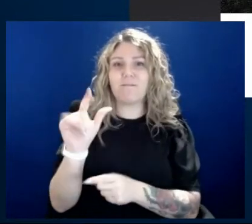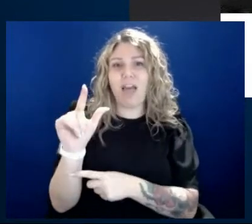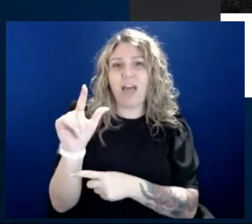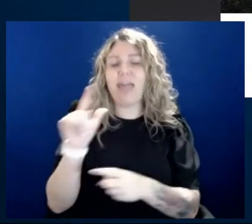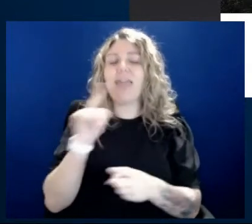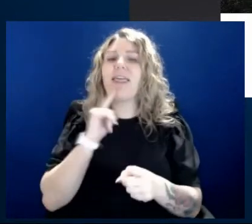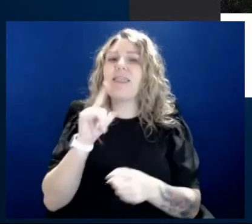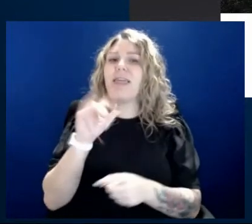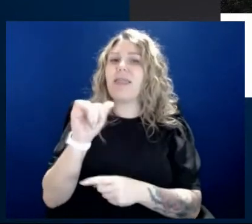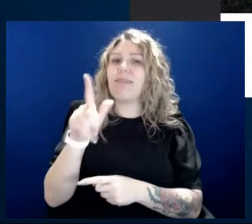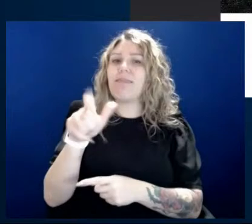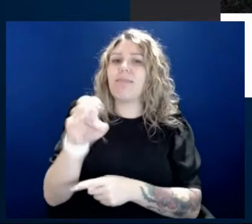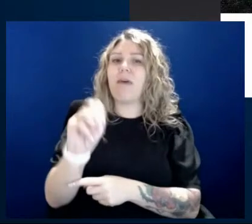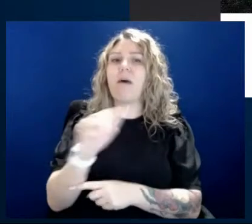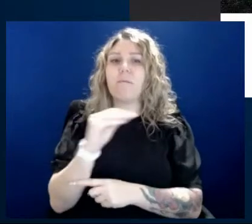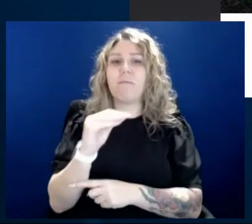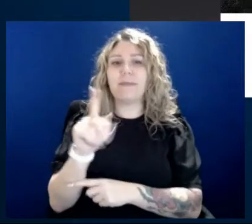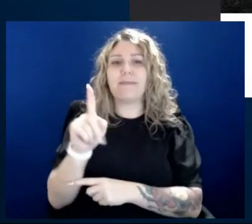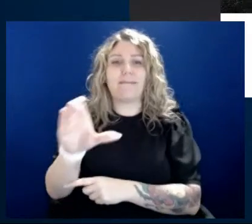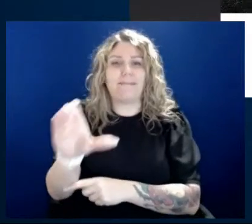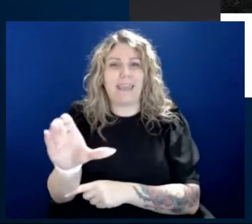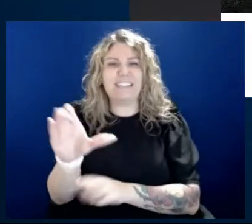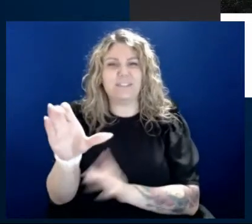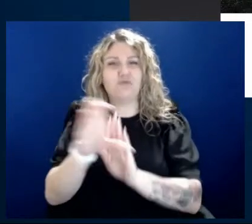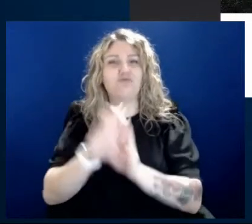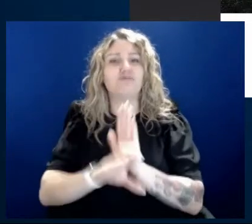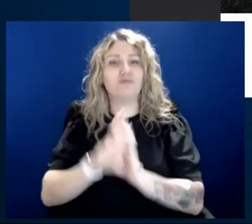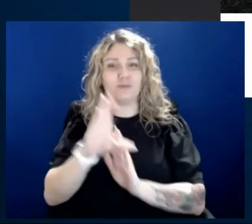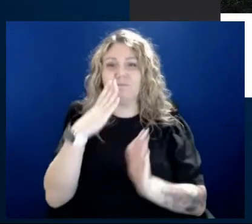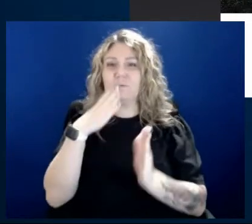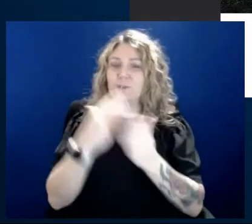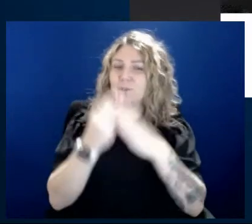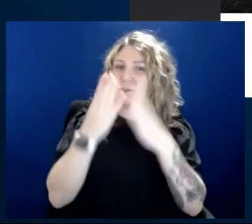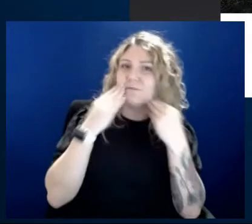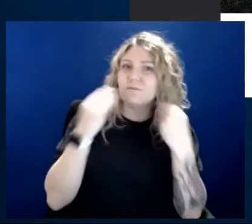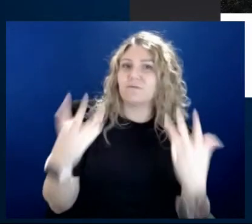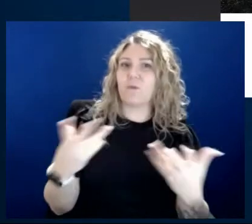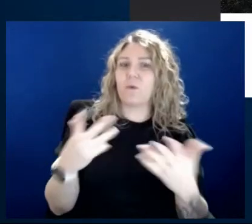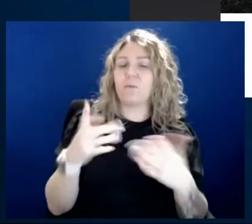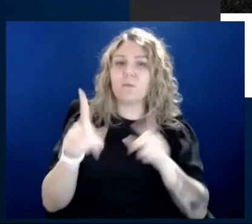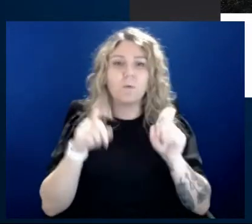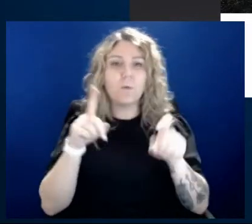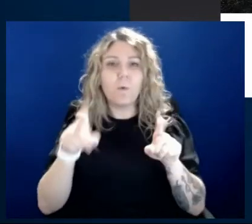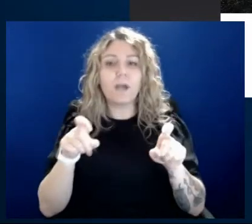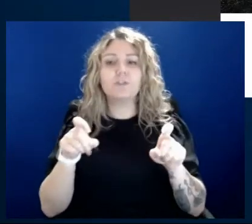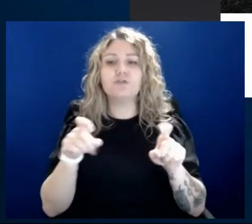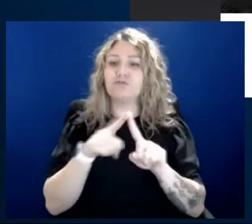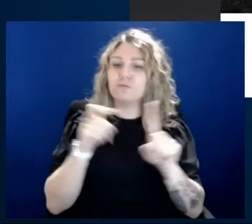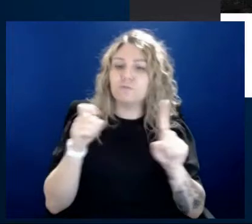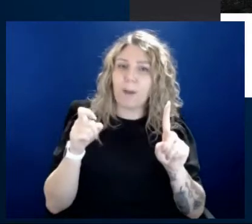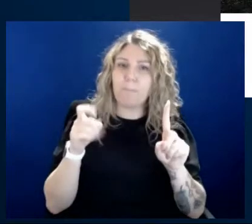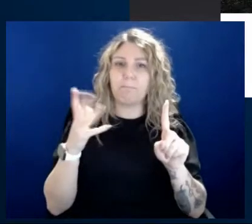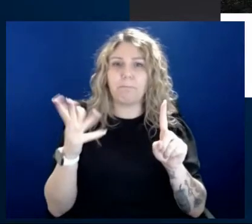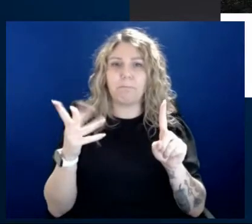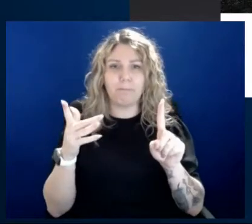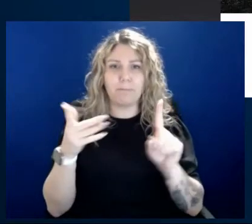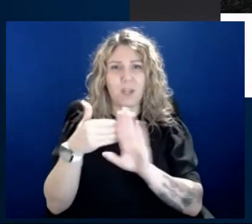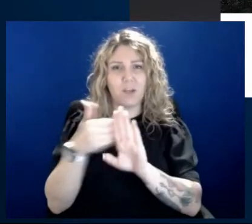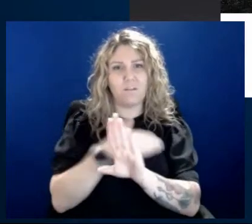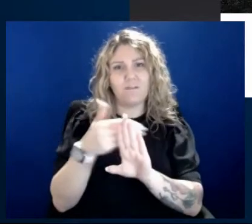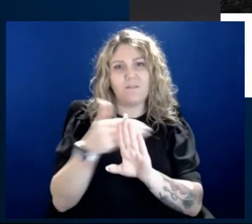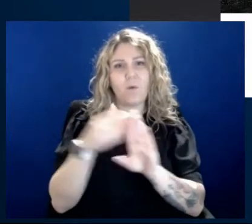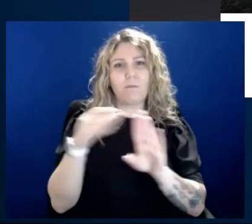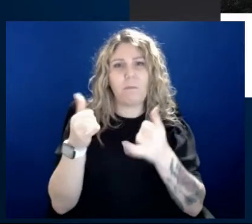chapter. Just really good, informative. There were questions by the former players. We had